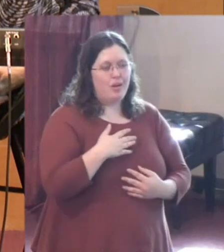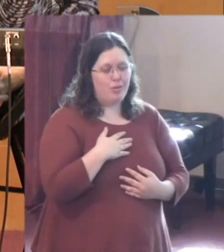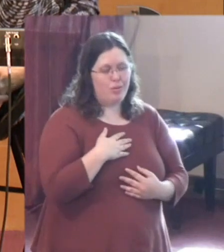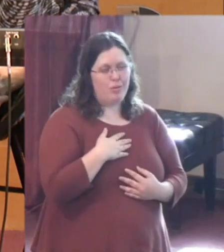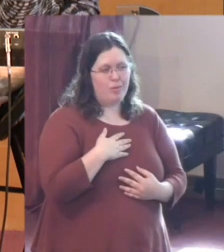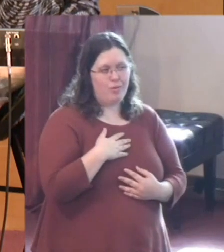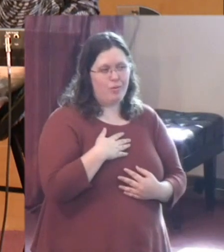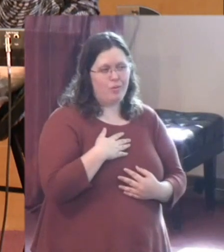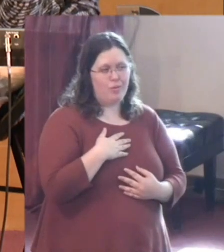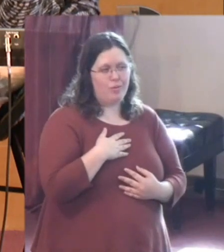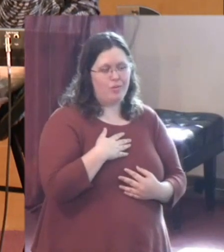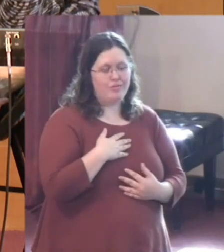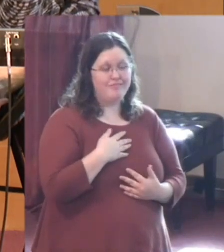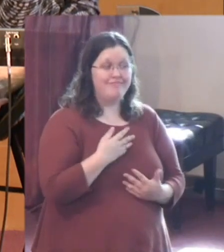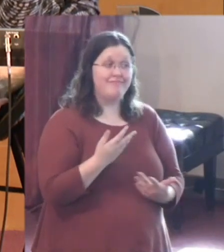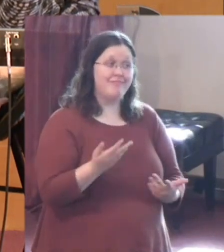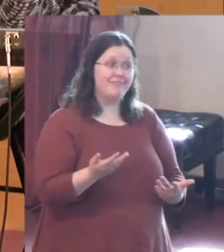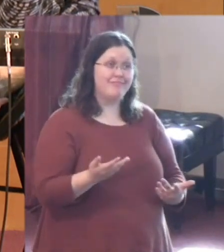Well,